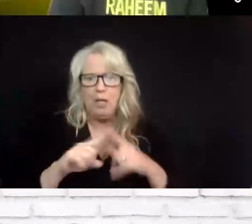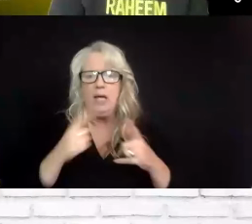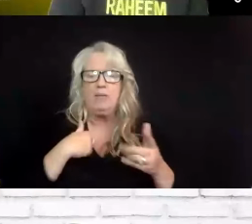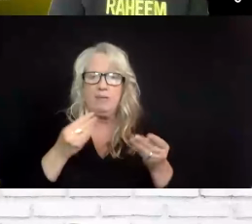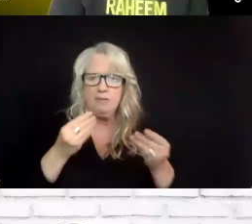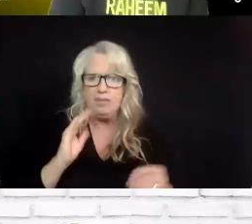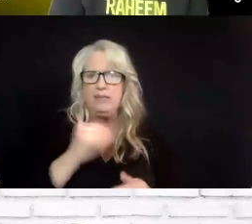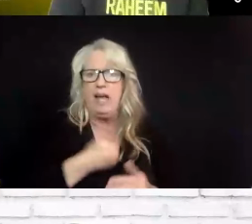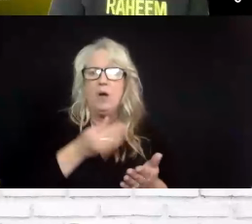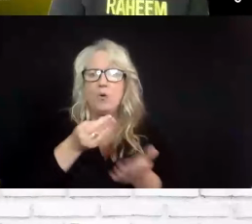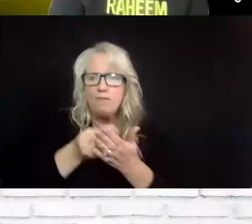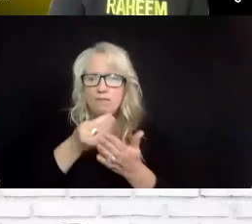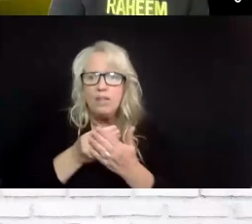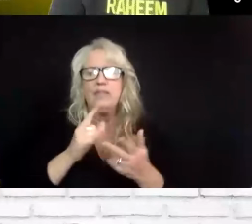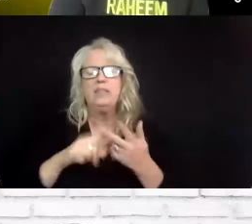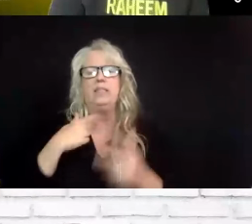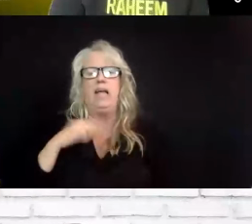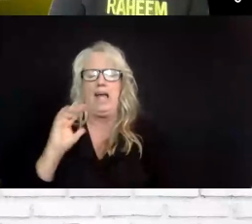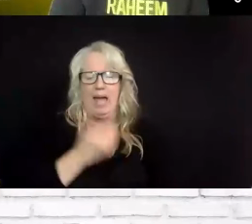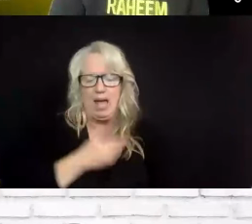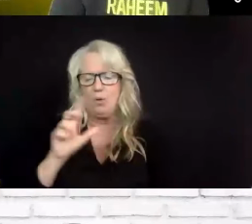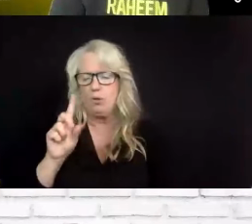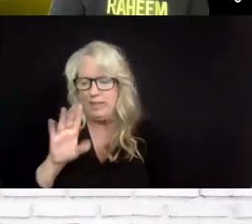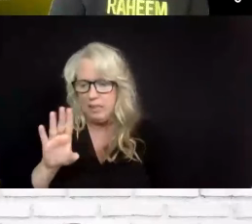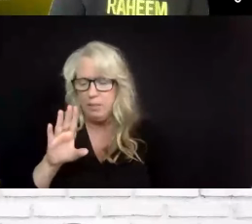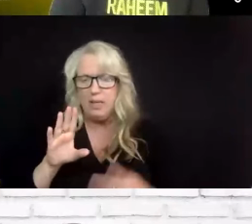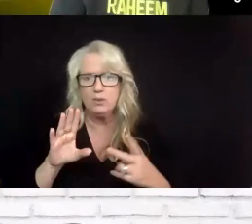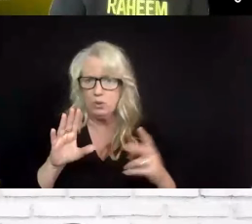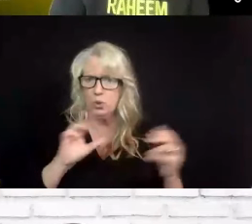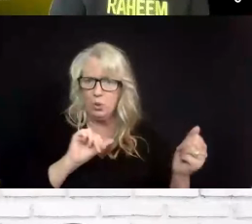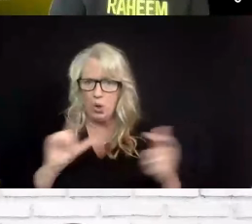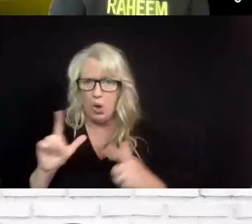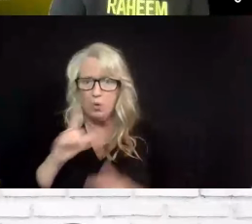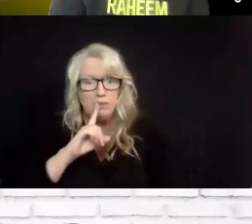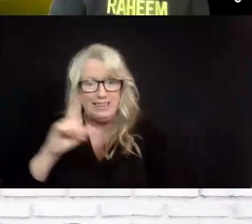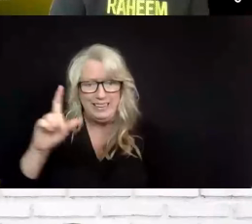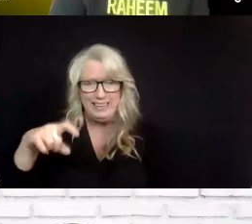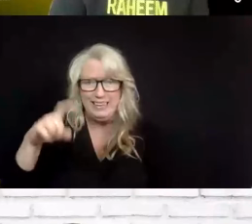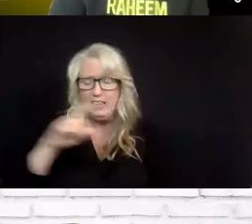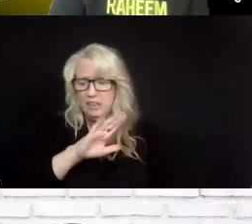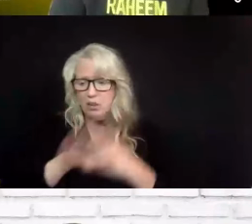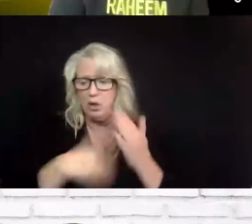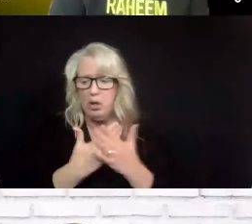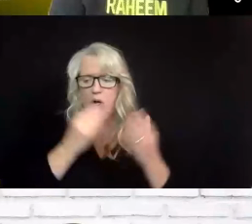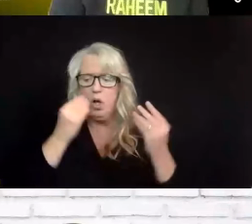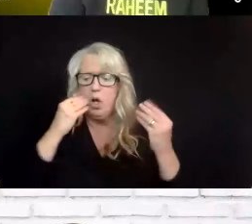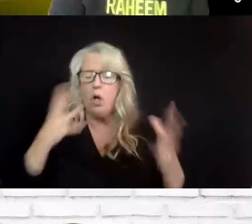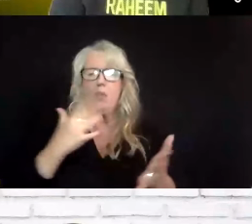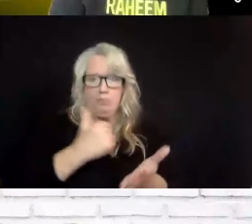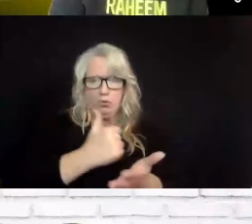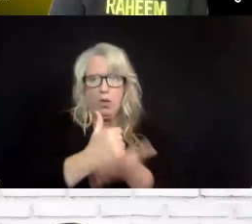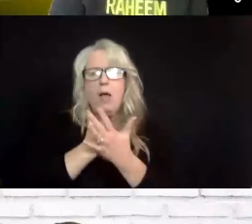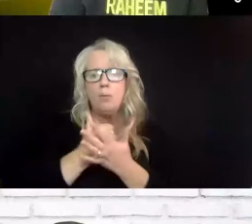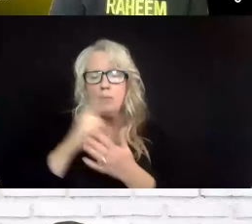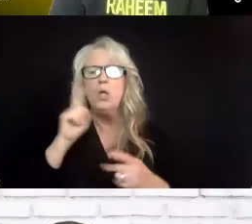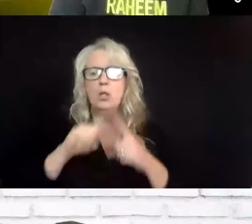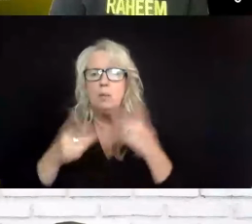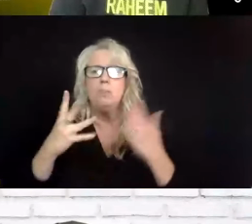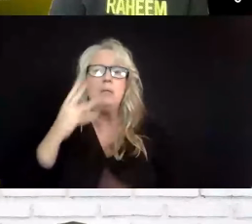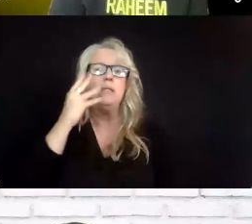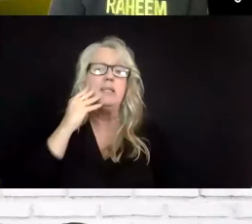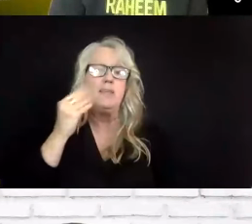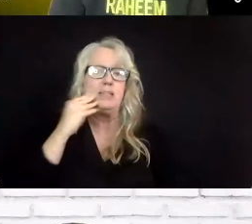streams, it feeds our databases. But do we really need all of that information in order to help an individual who may be experiencing